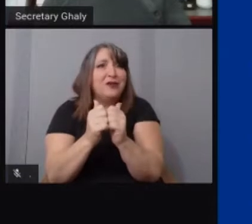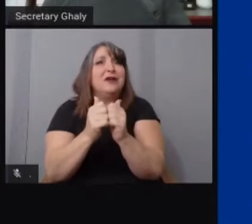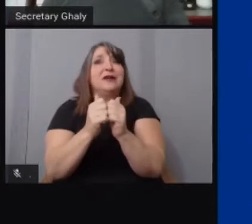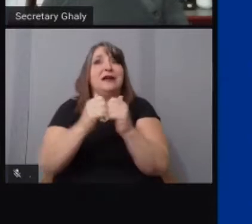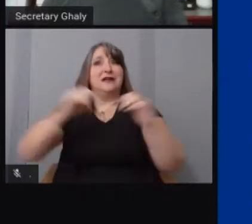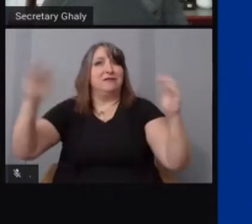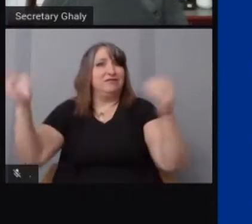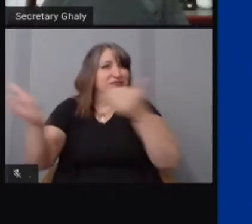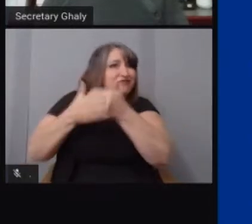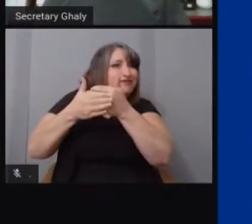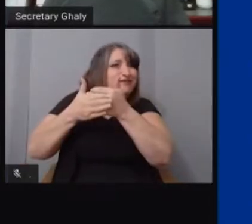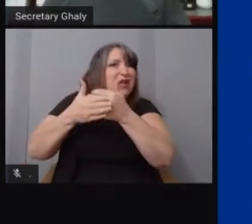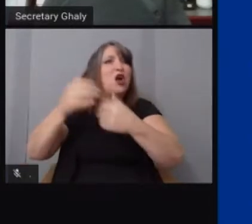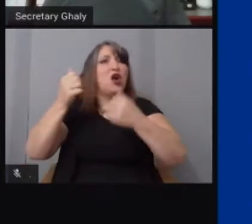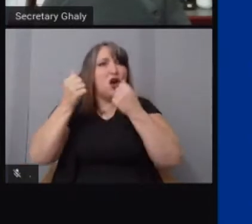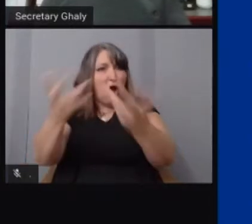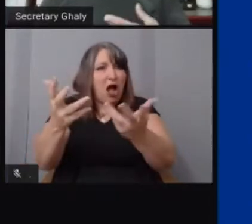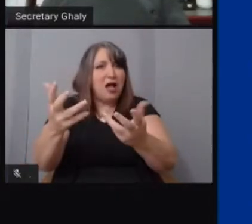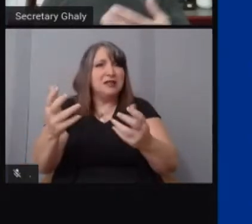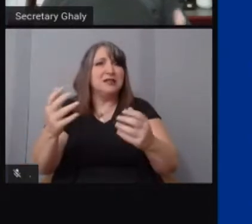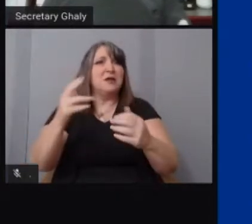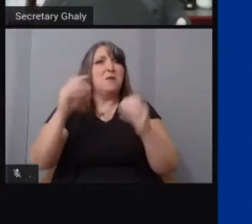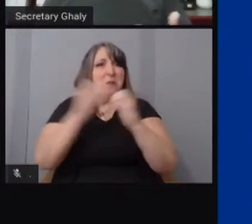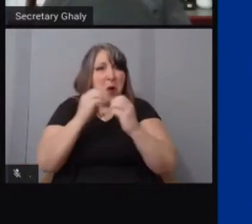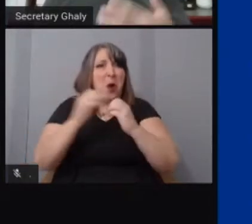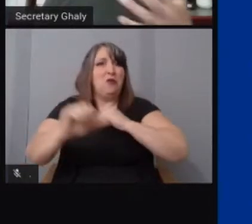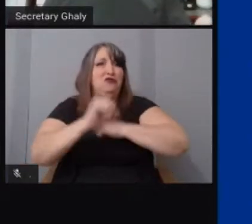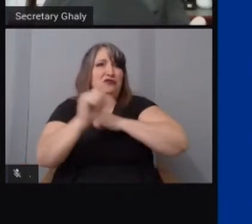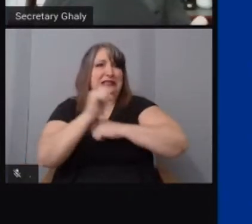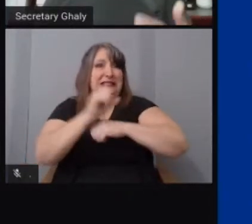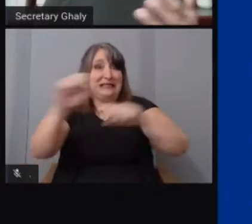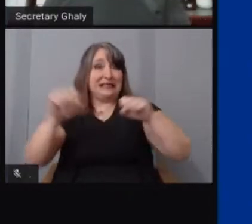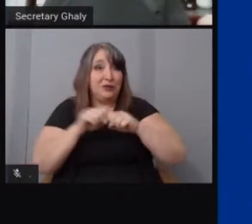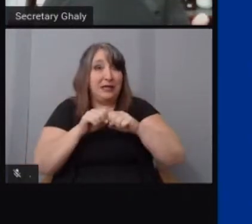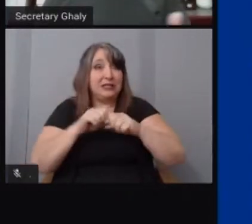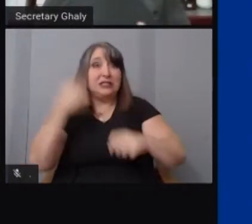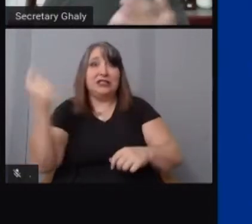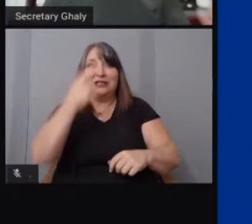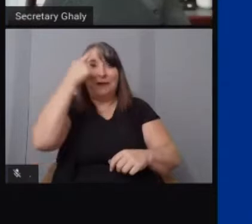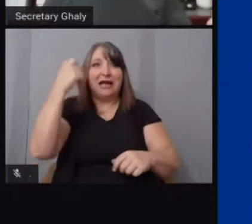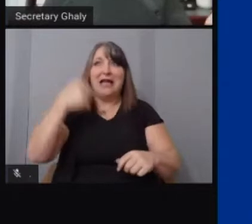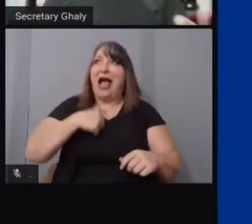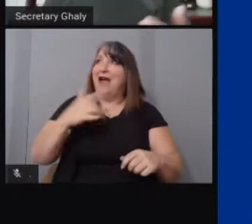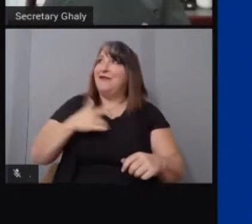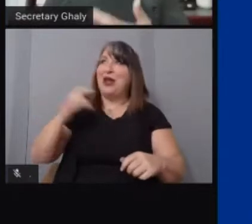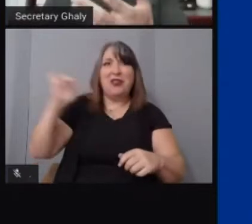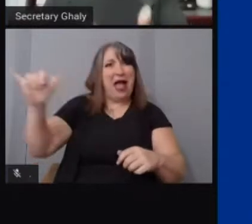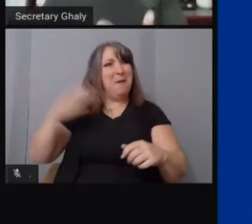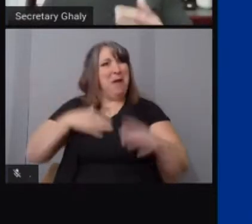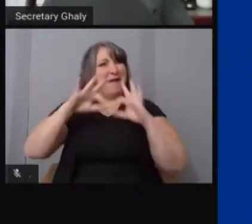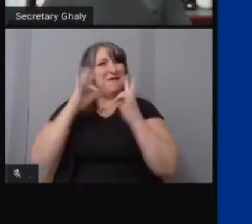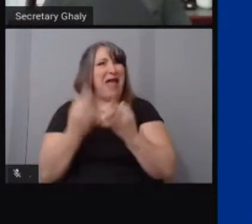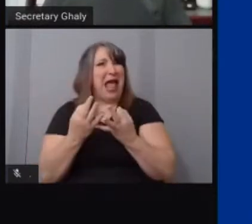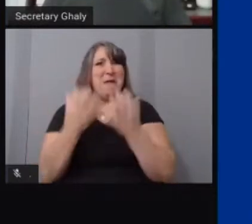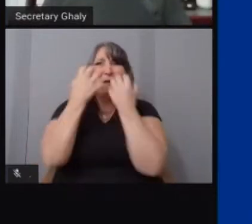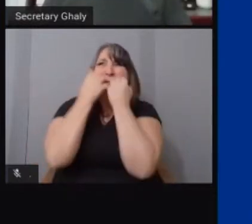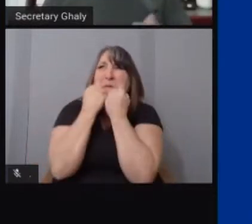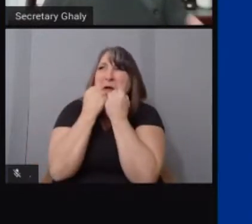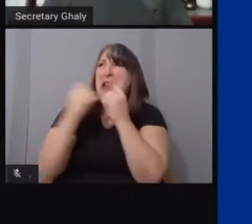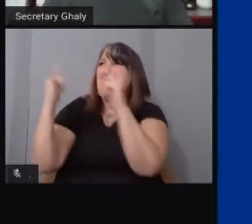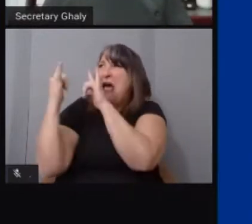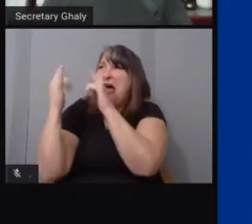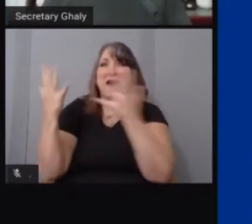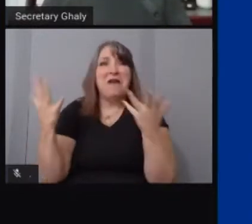I'll punctuate this again later, but this idea that just because we're personally close to someone, a family member, a really close